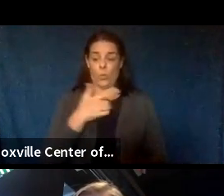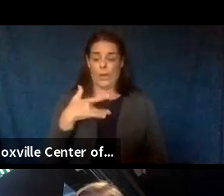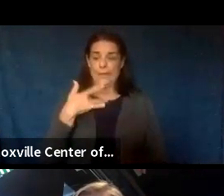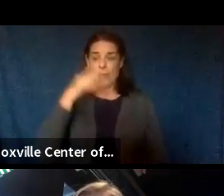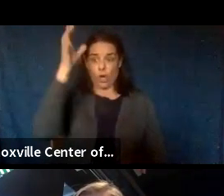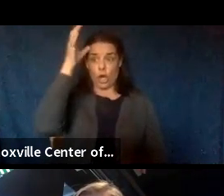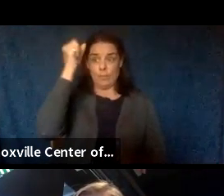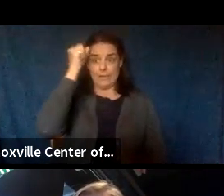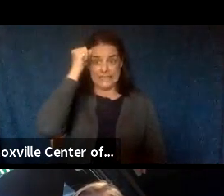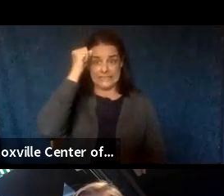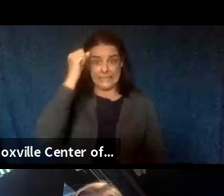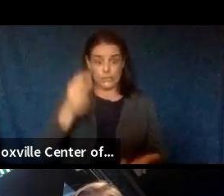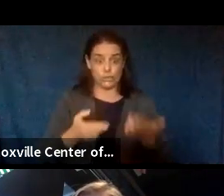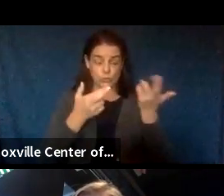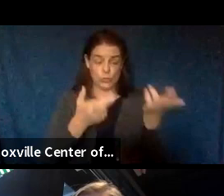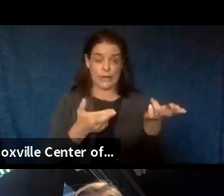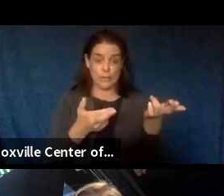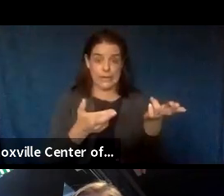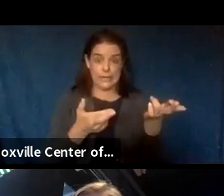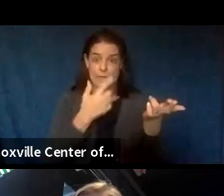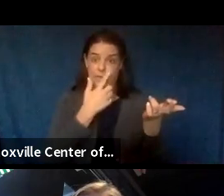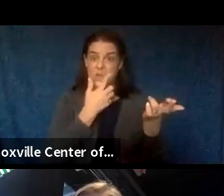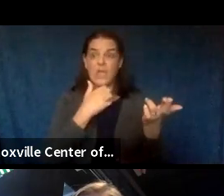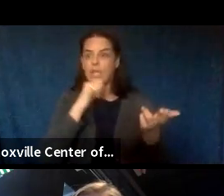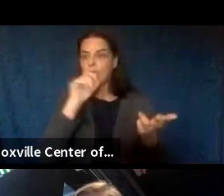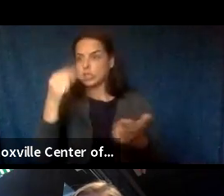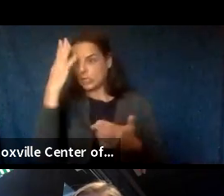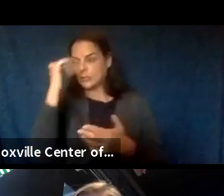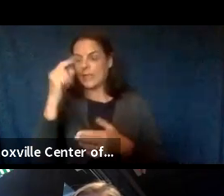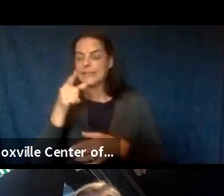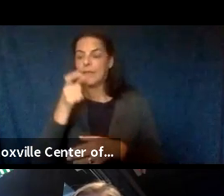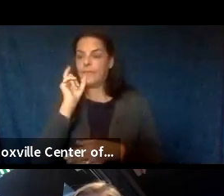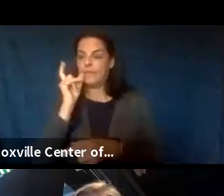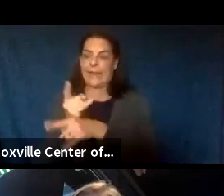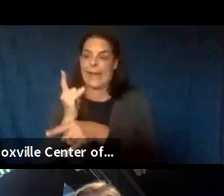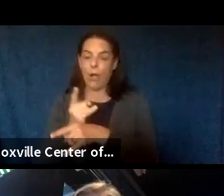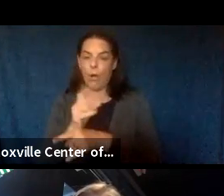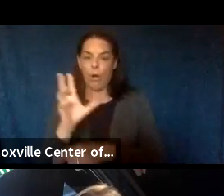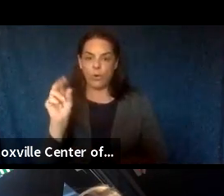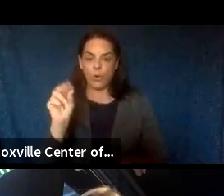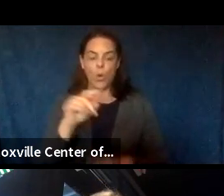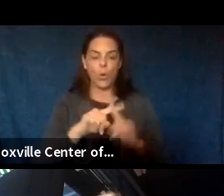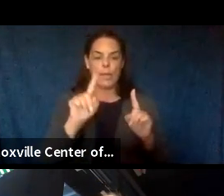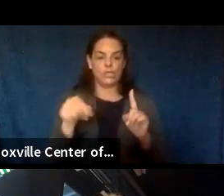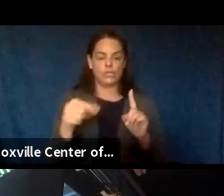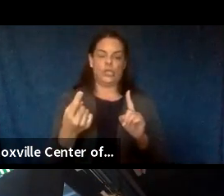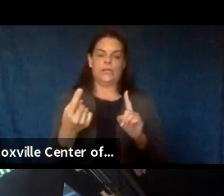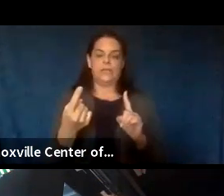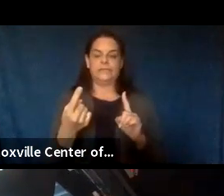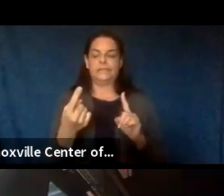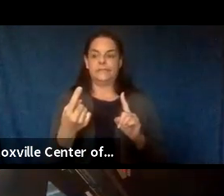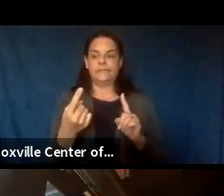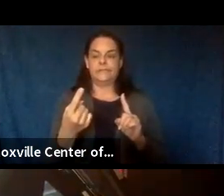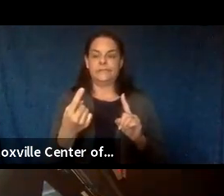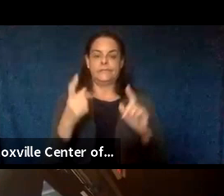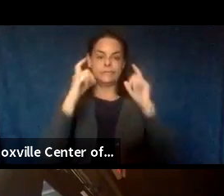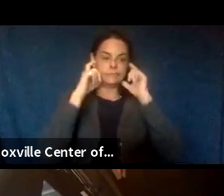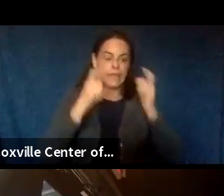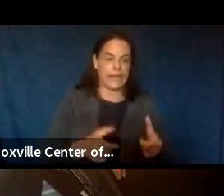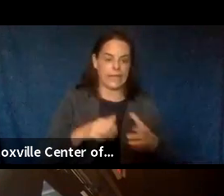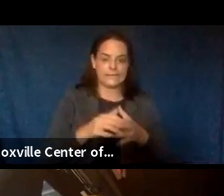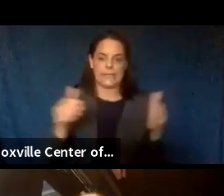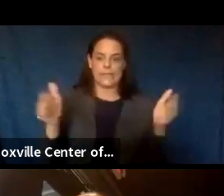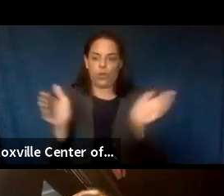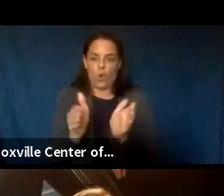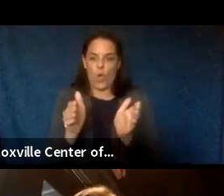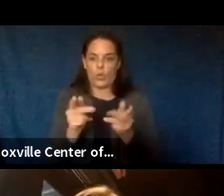recommendation, not based really on strictly alcohol consumption, but just getting unmasked people in tight